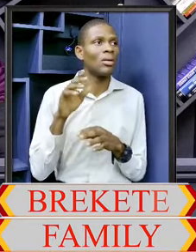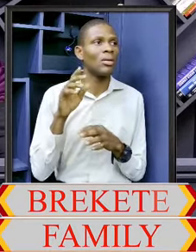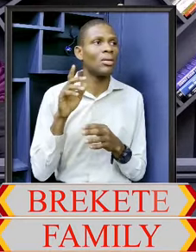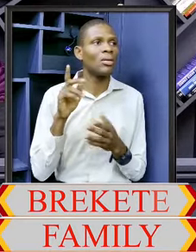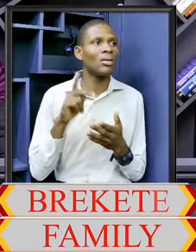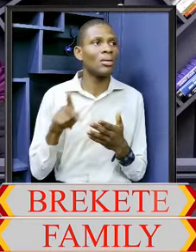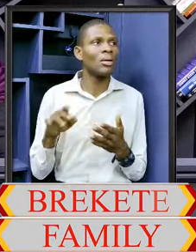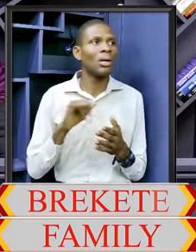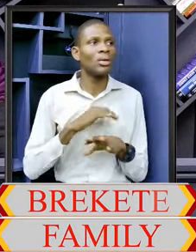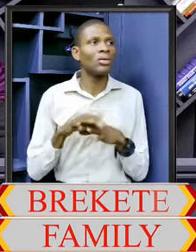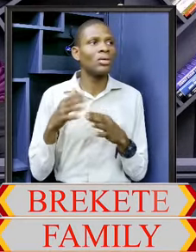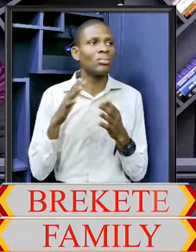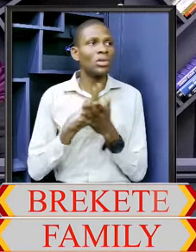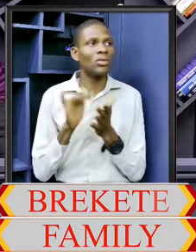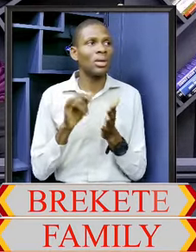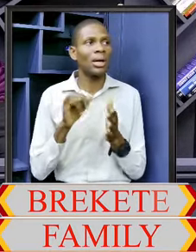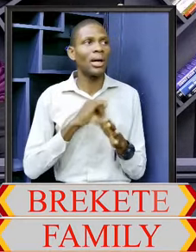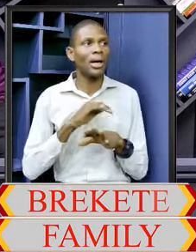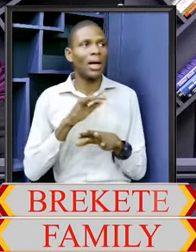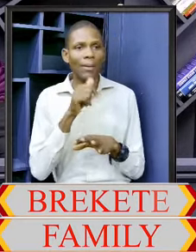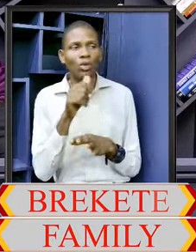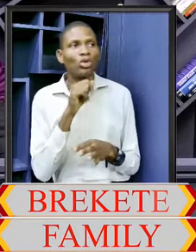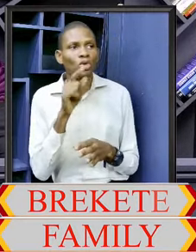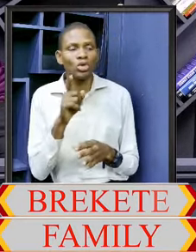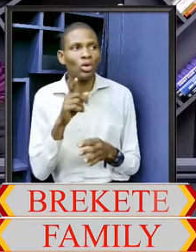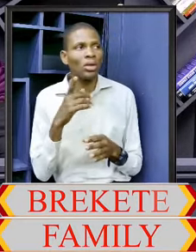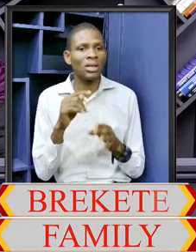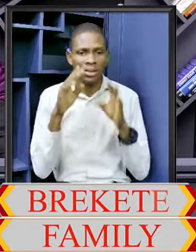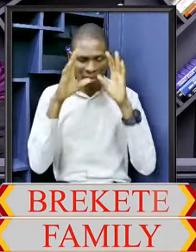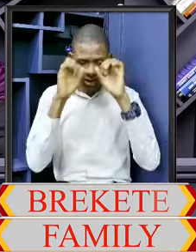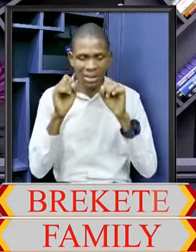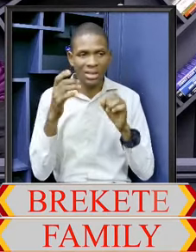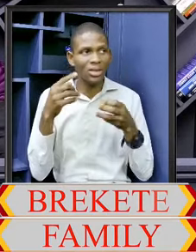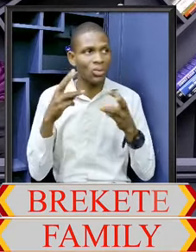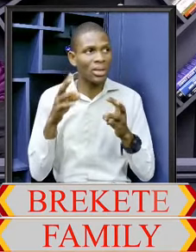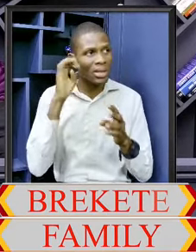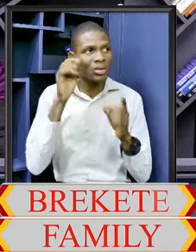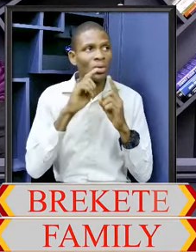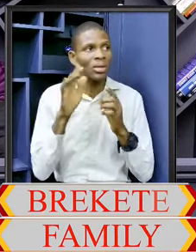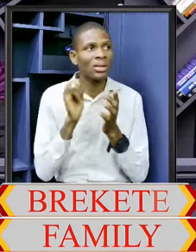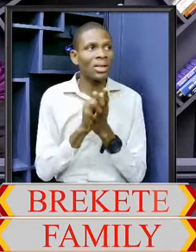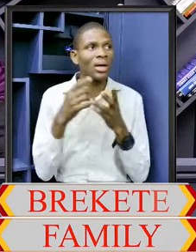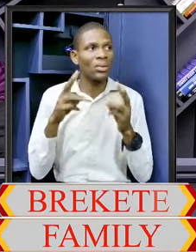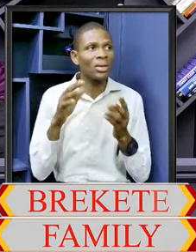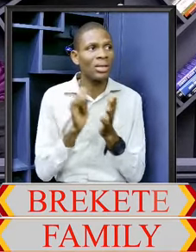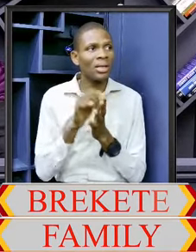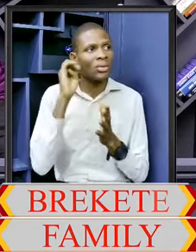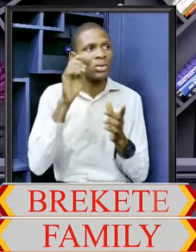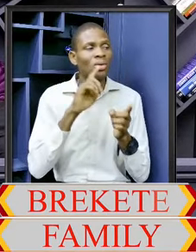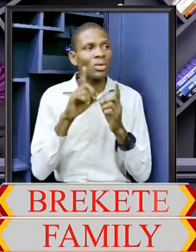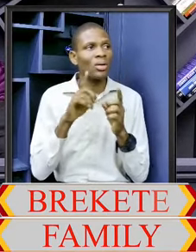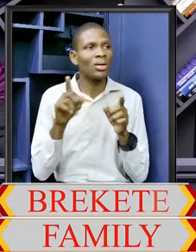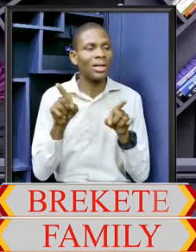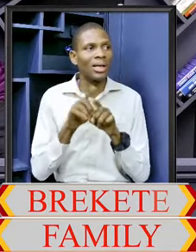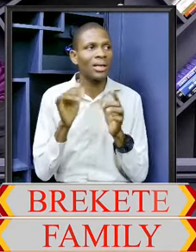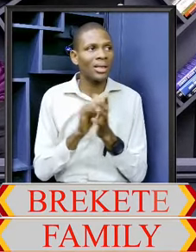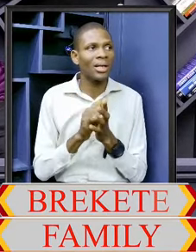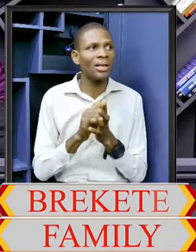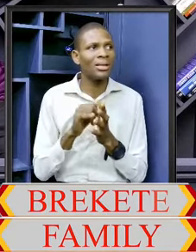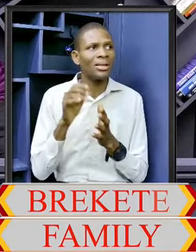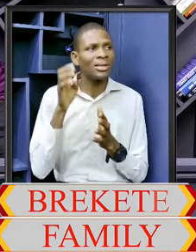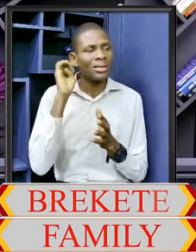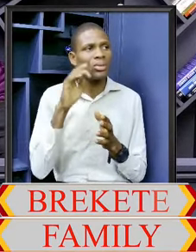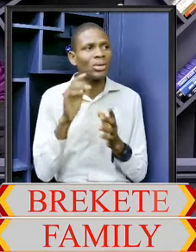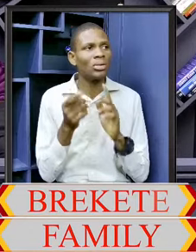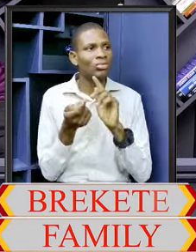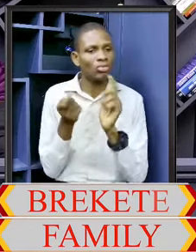you. Okay. I know she'll say the president, the way when he talk that way, that day, say you go talk like that, he go turn,